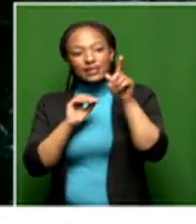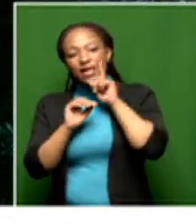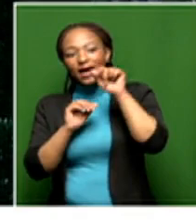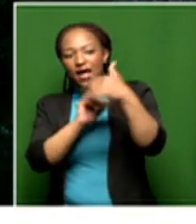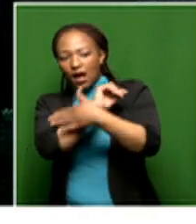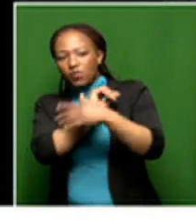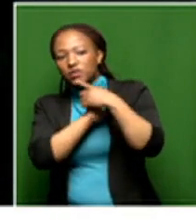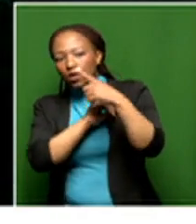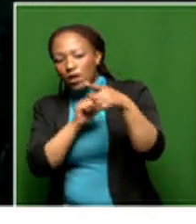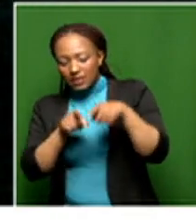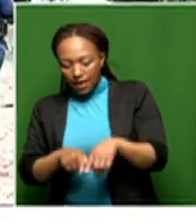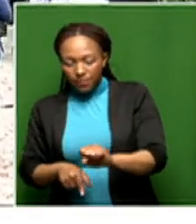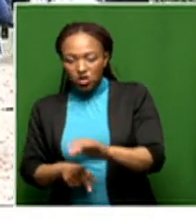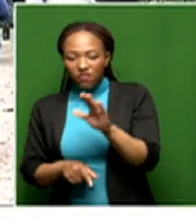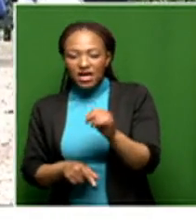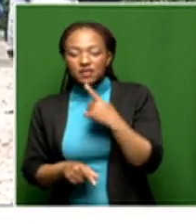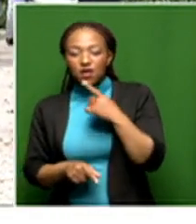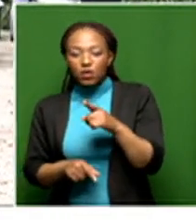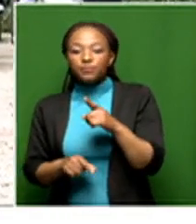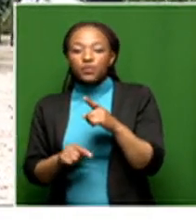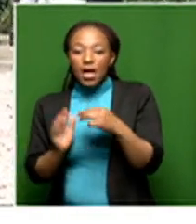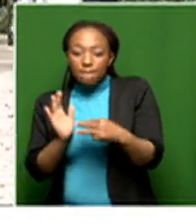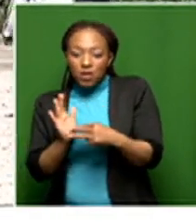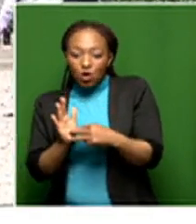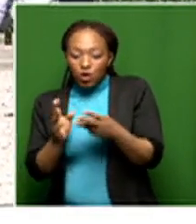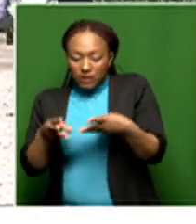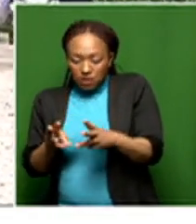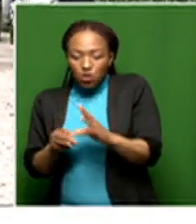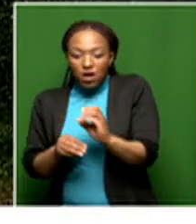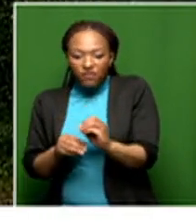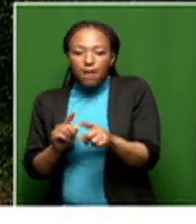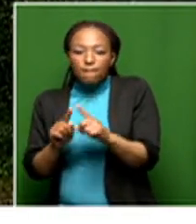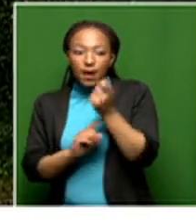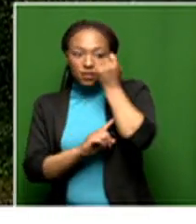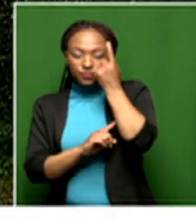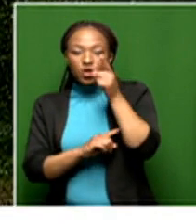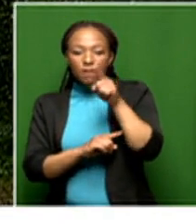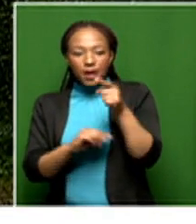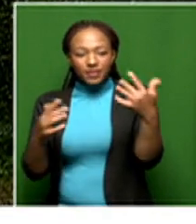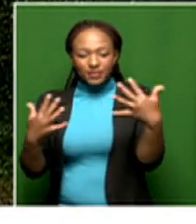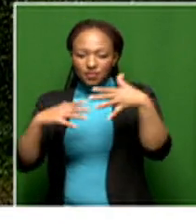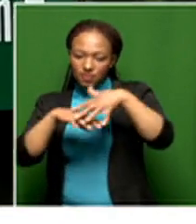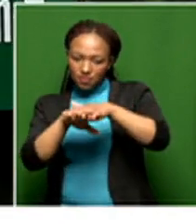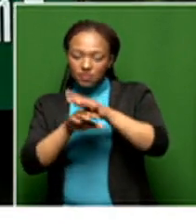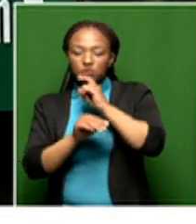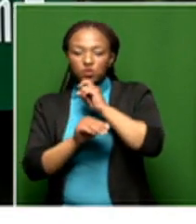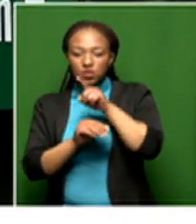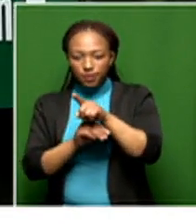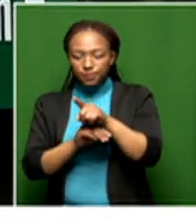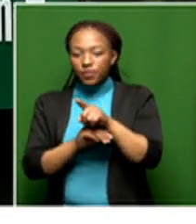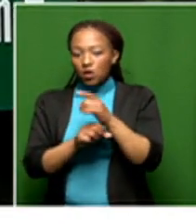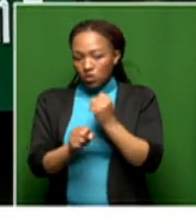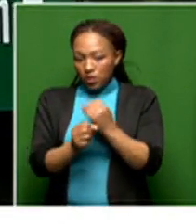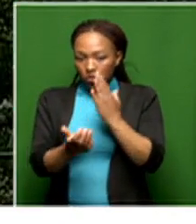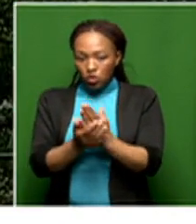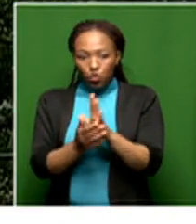said, you can have a methodology, but some sort of common logic and common sense rather needs to be applied in order to make sure that,